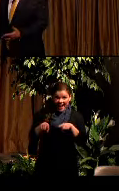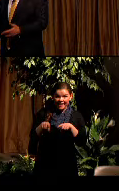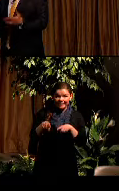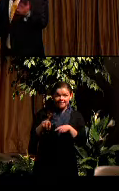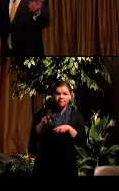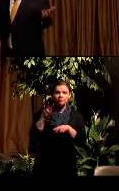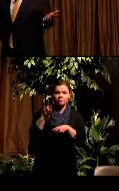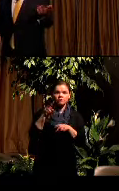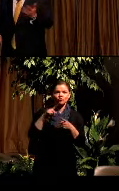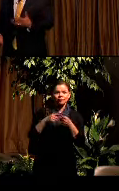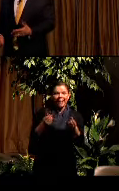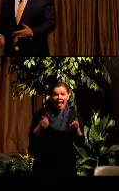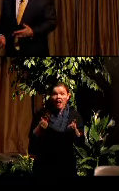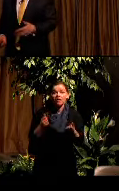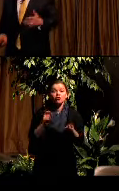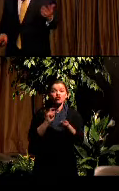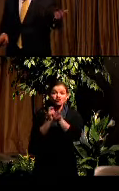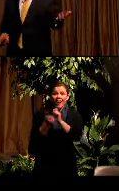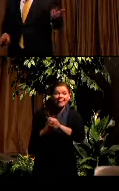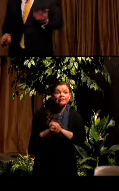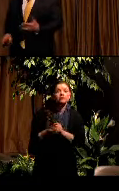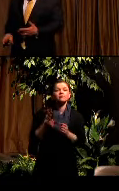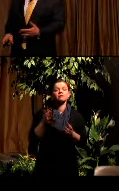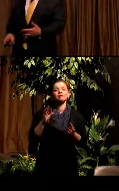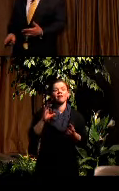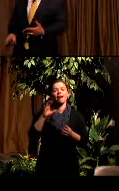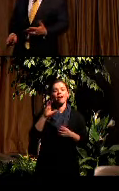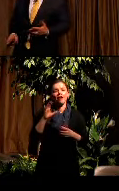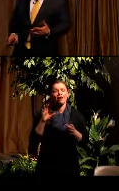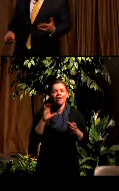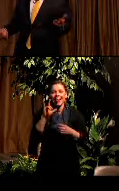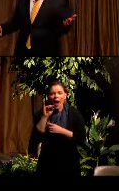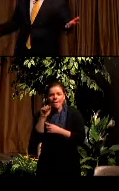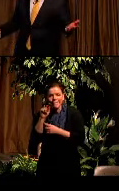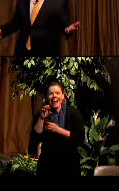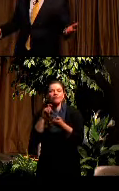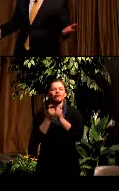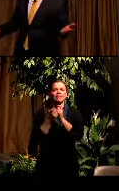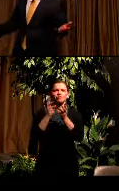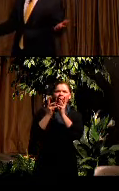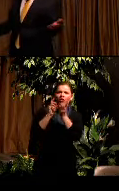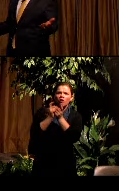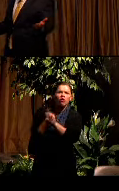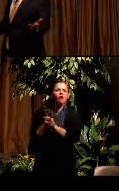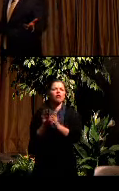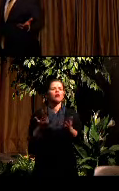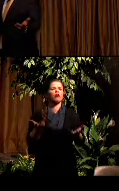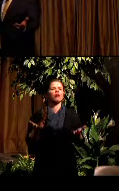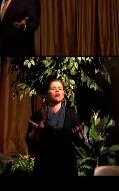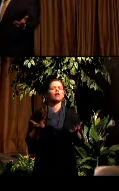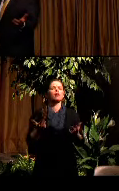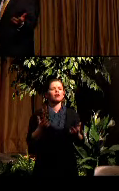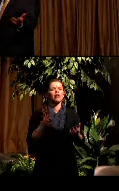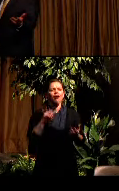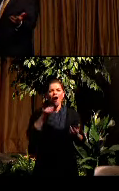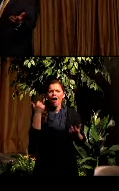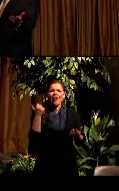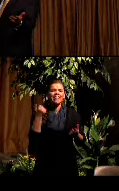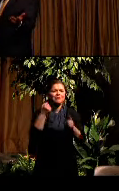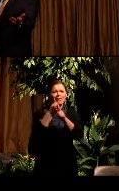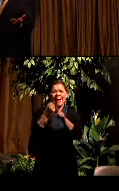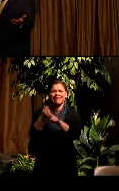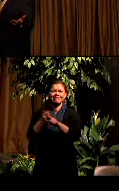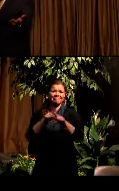use change, climate change, or other factors in the environment. West Nile virus is one way I've used these data to look at